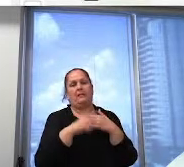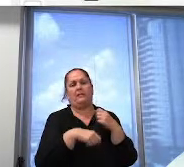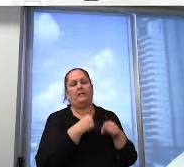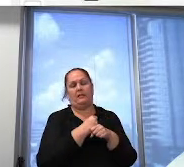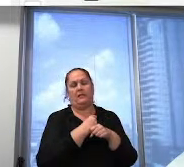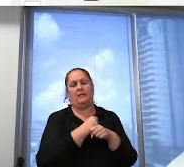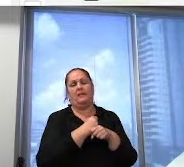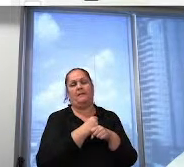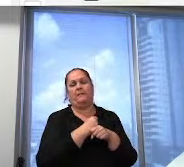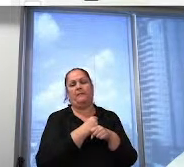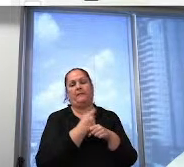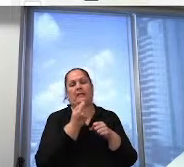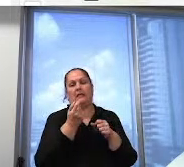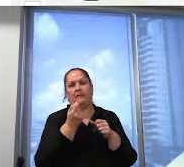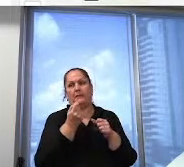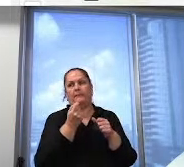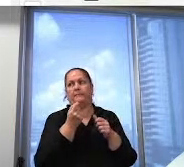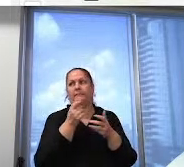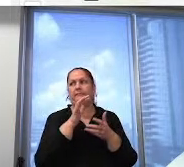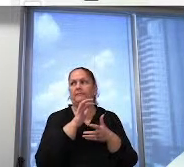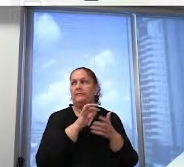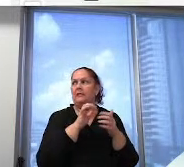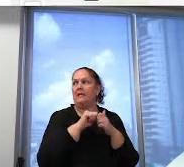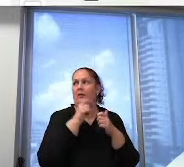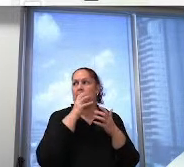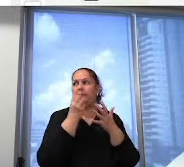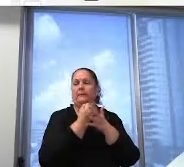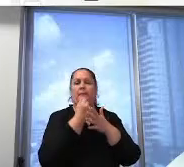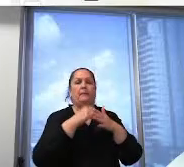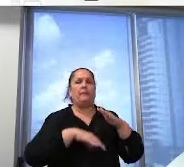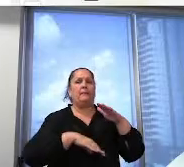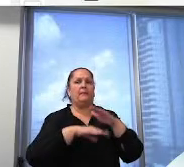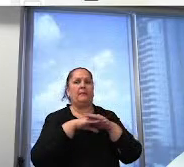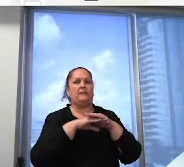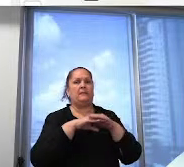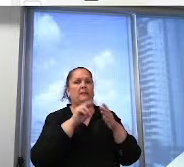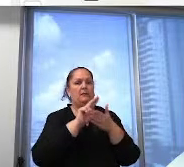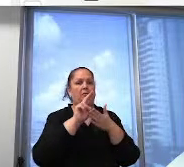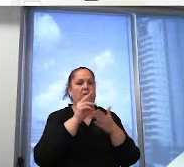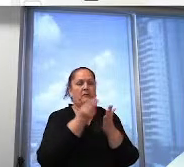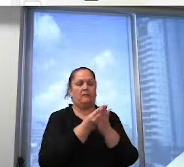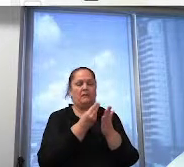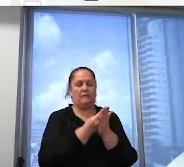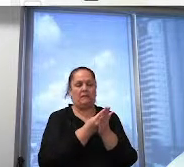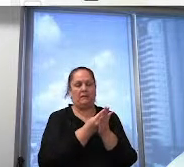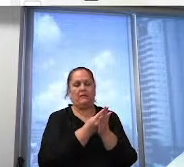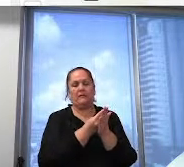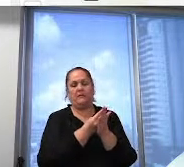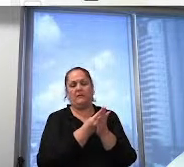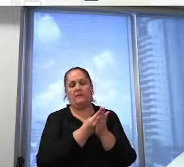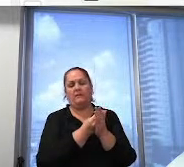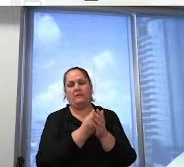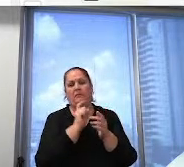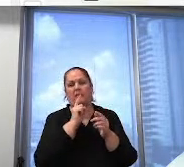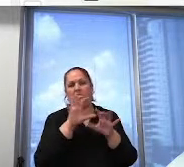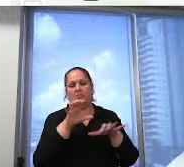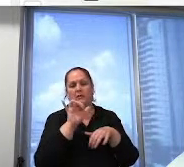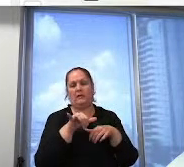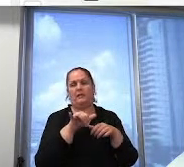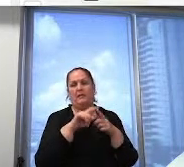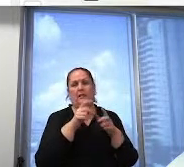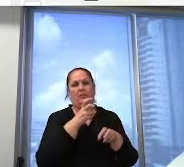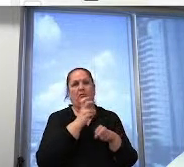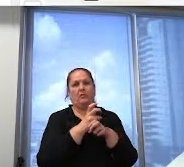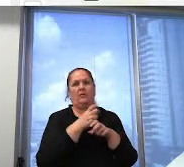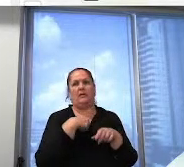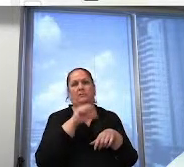calendar year. So there's a little bit of interplay on how we will actually maximize that utilization of funds when we're actually doing this. That's